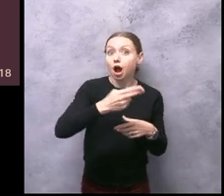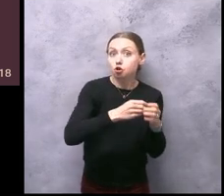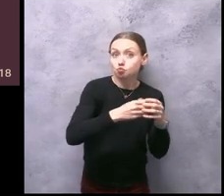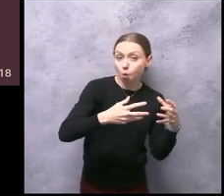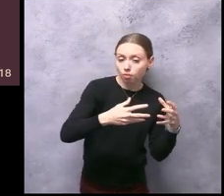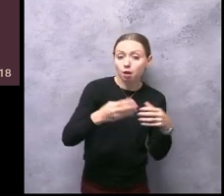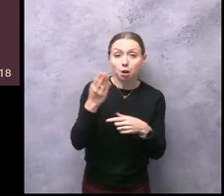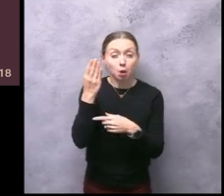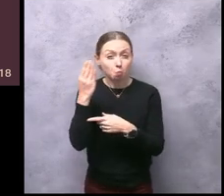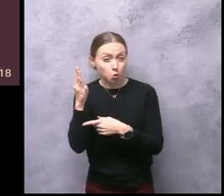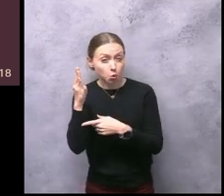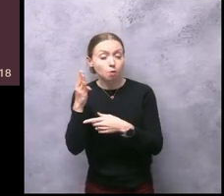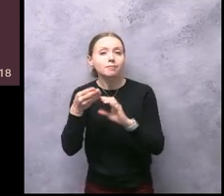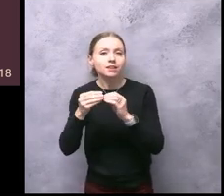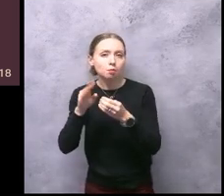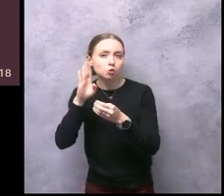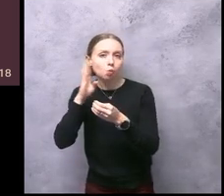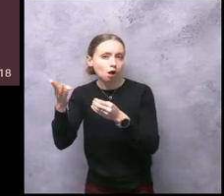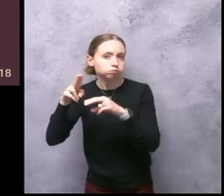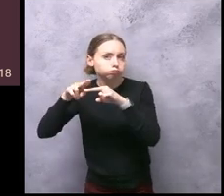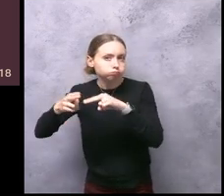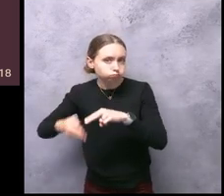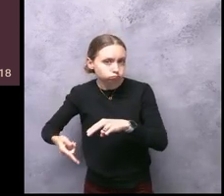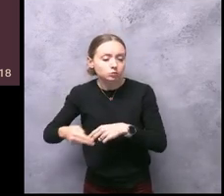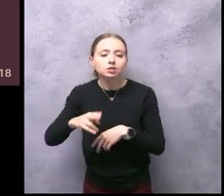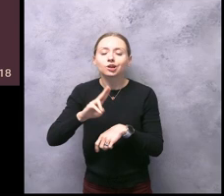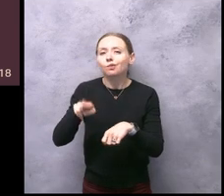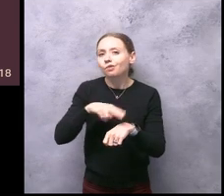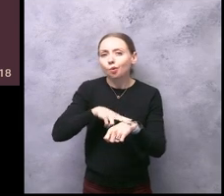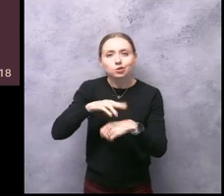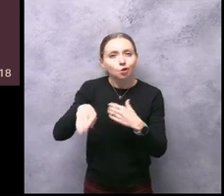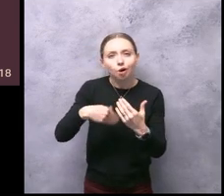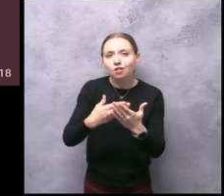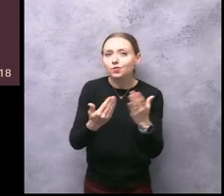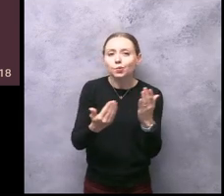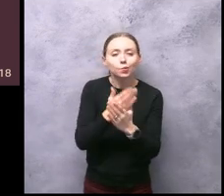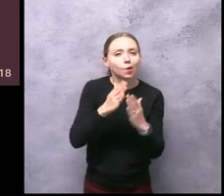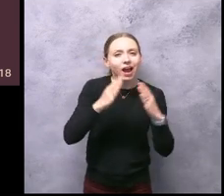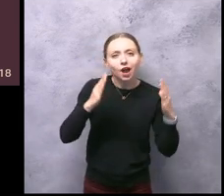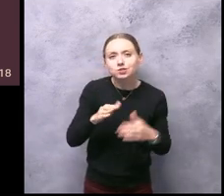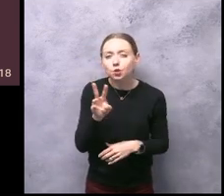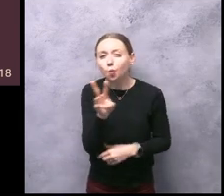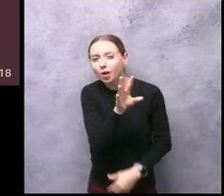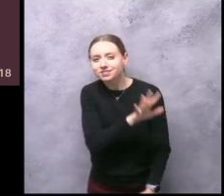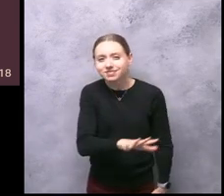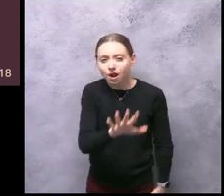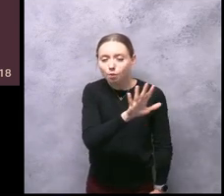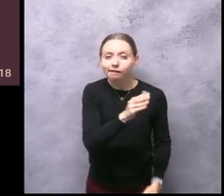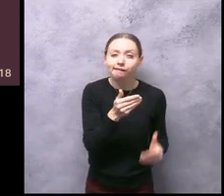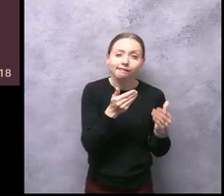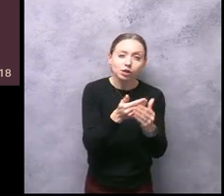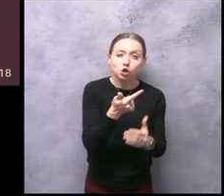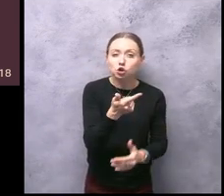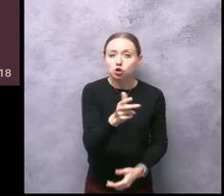of decline. So of course, all the new housing that we talked about along the west side, along the Grand Parkway corridor,